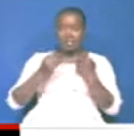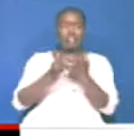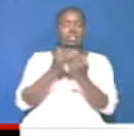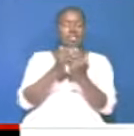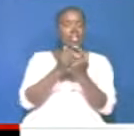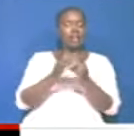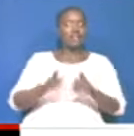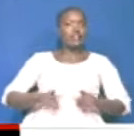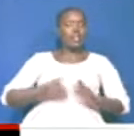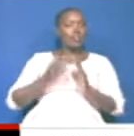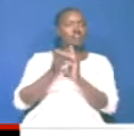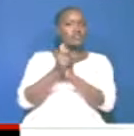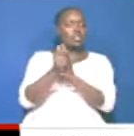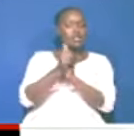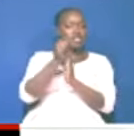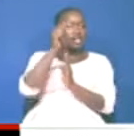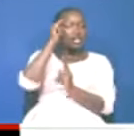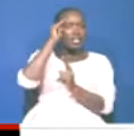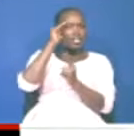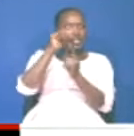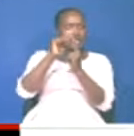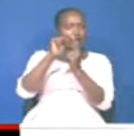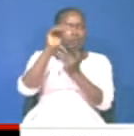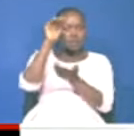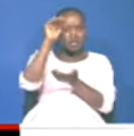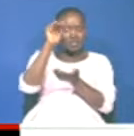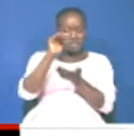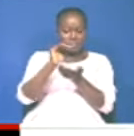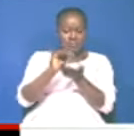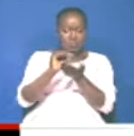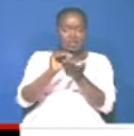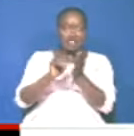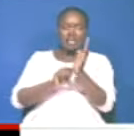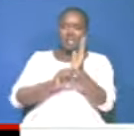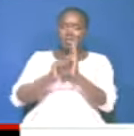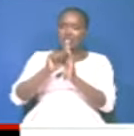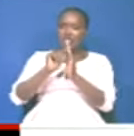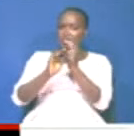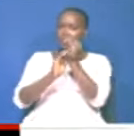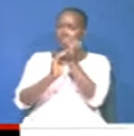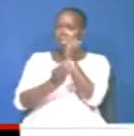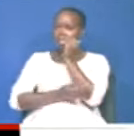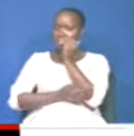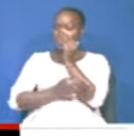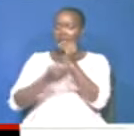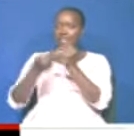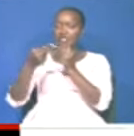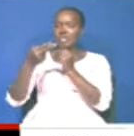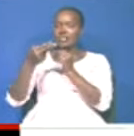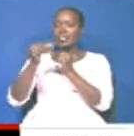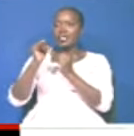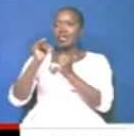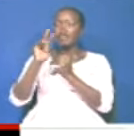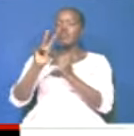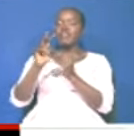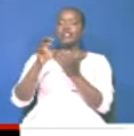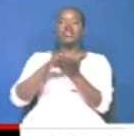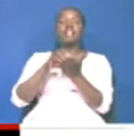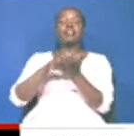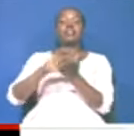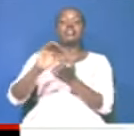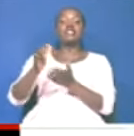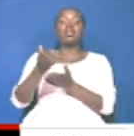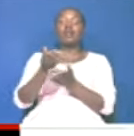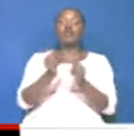is aimed at reducing the high teenage pregnancies and HIV cases in the county.